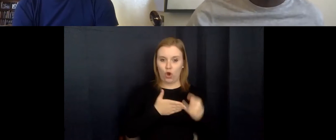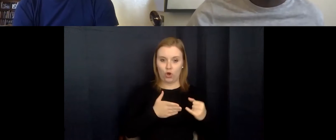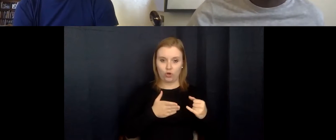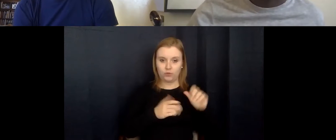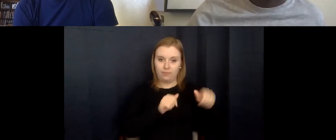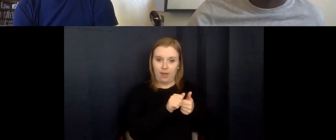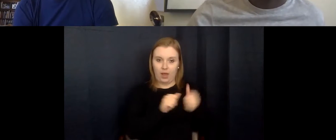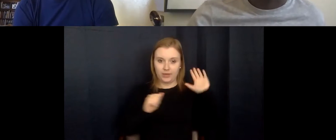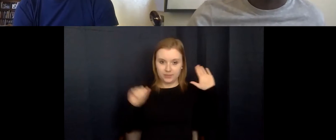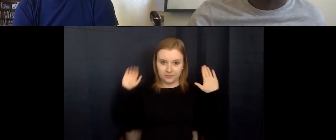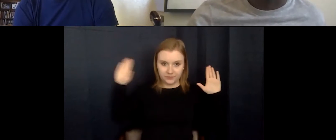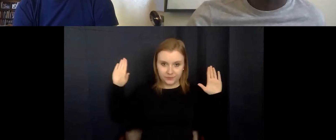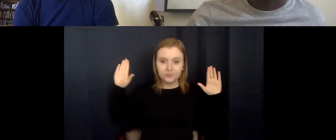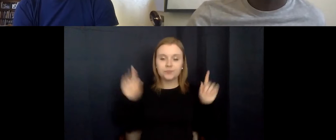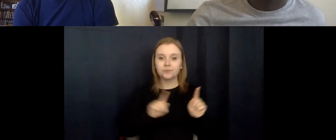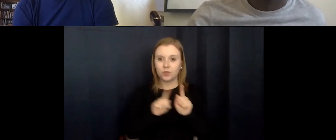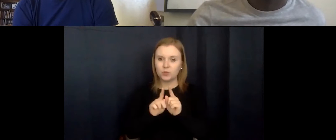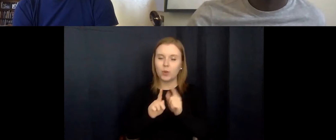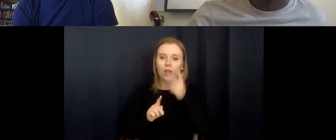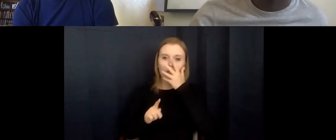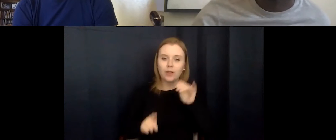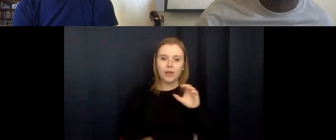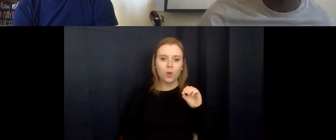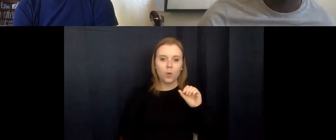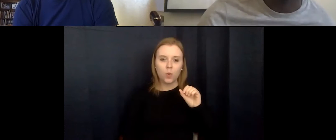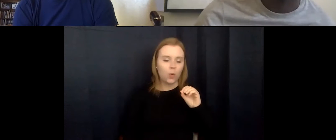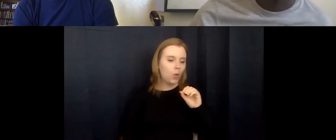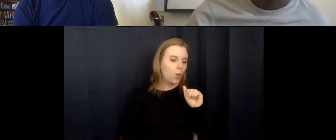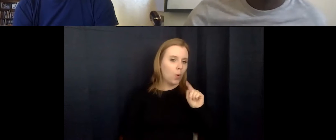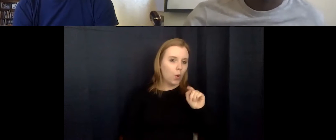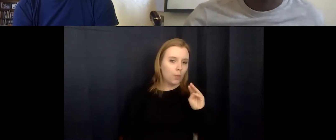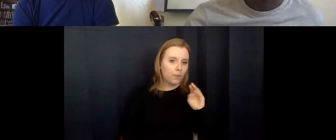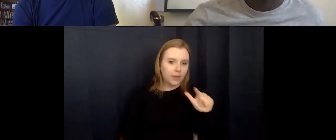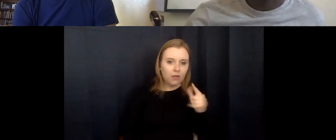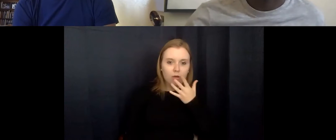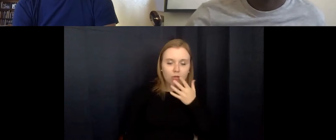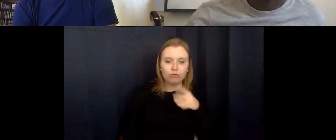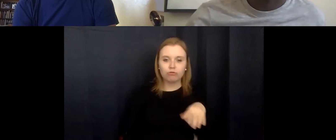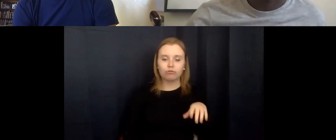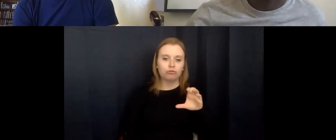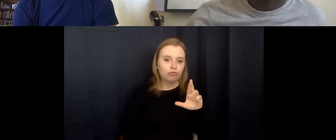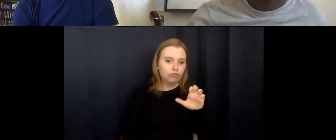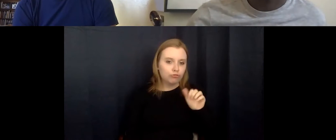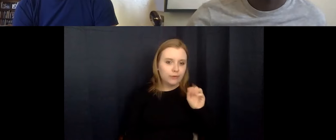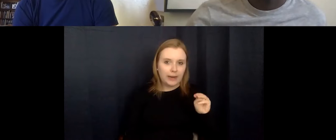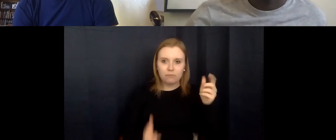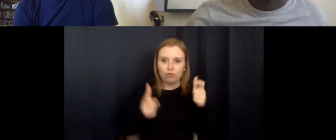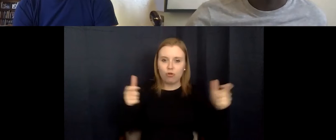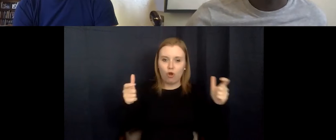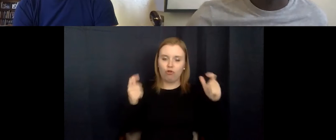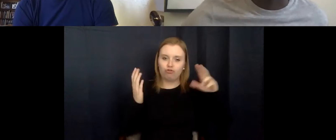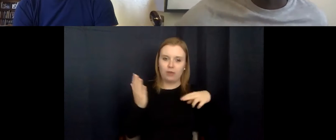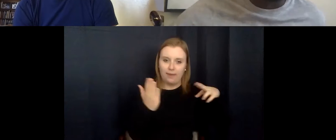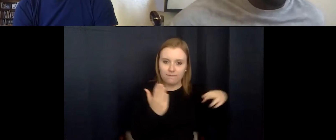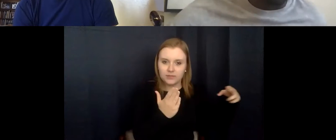as well that are kind of oatmeal and cream, large canvases. And